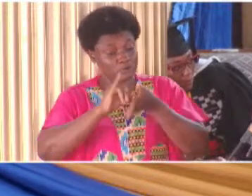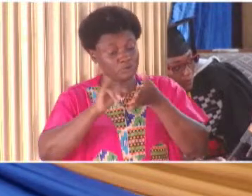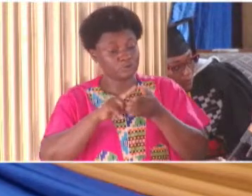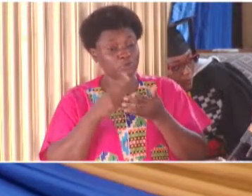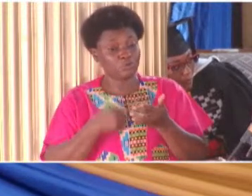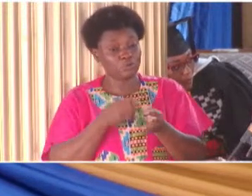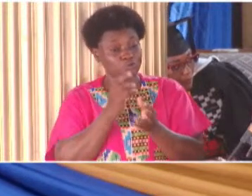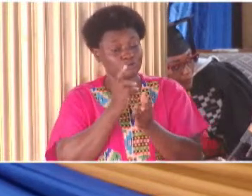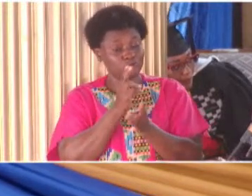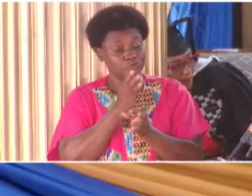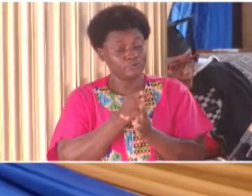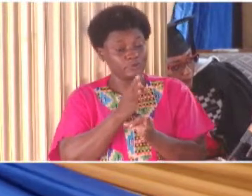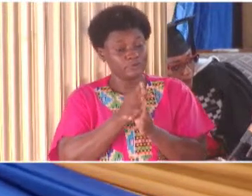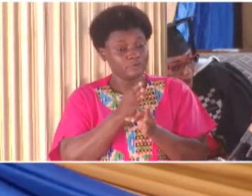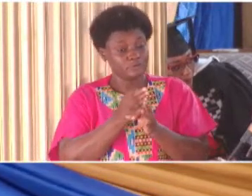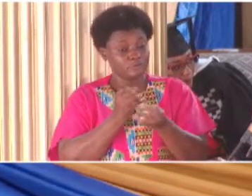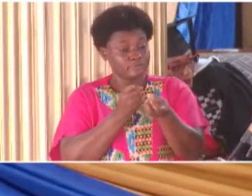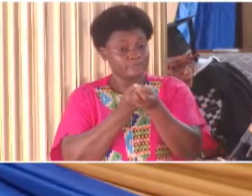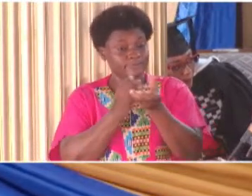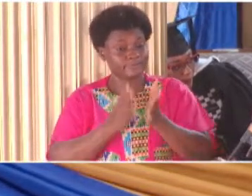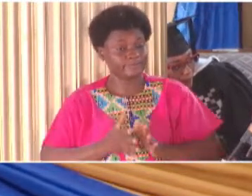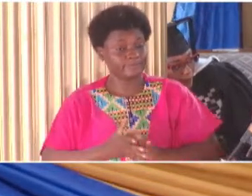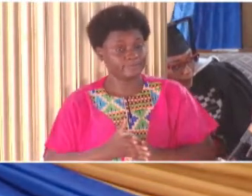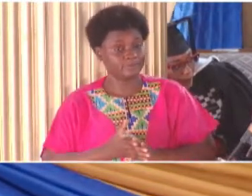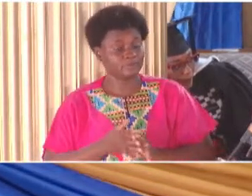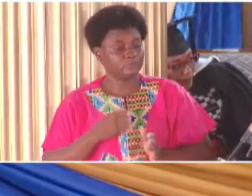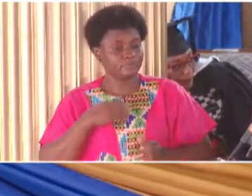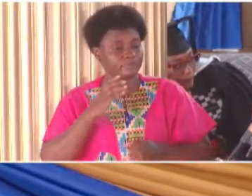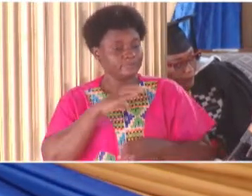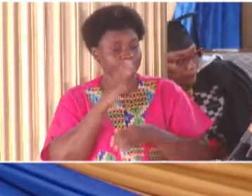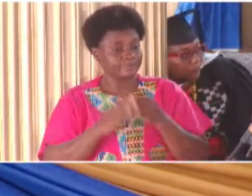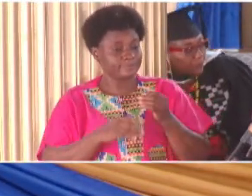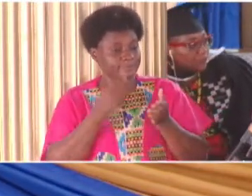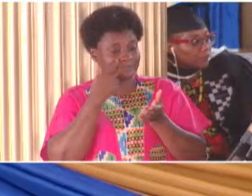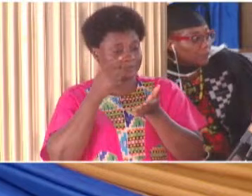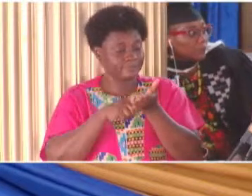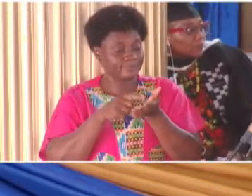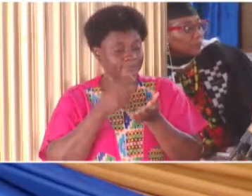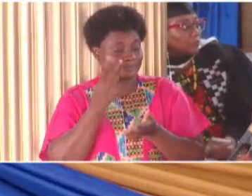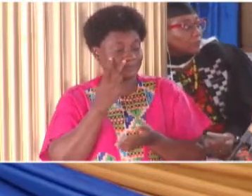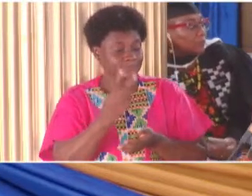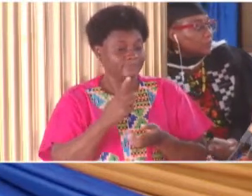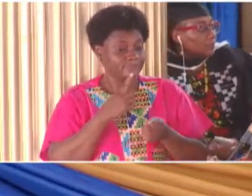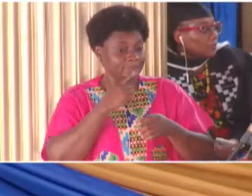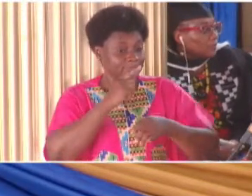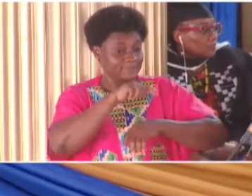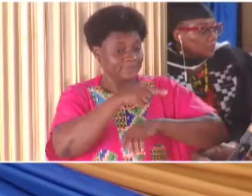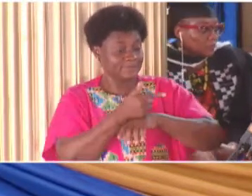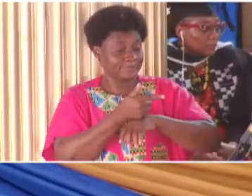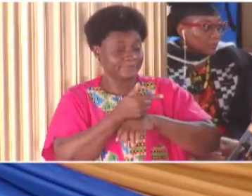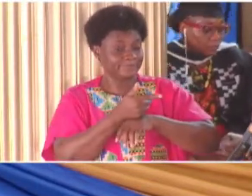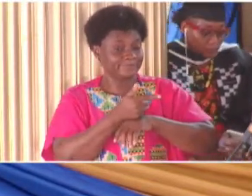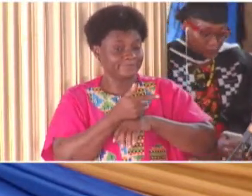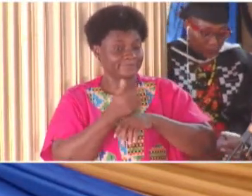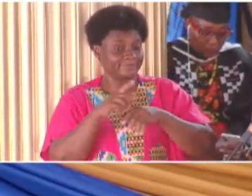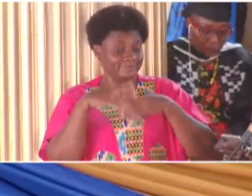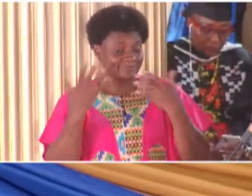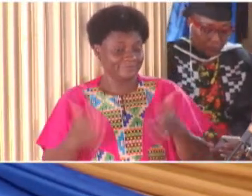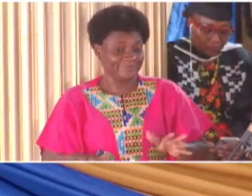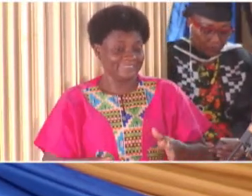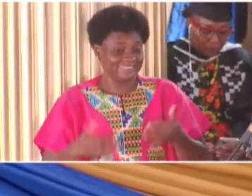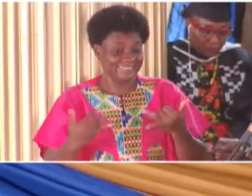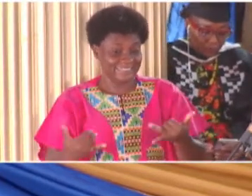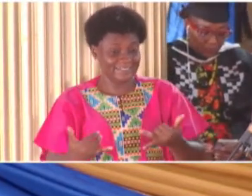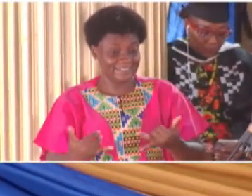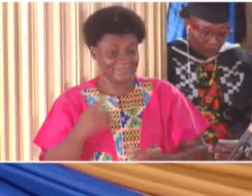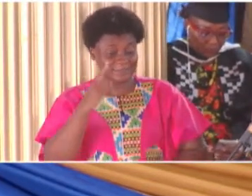supporters. You have now earned the recognition of being referred to as A graduates. So kindly place